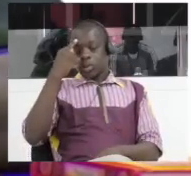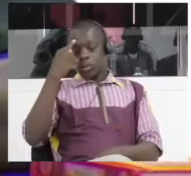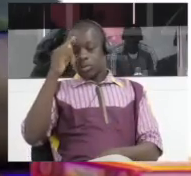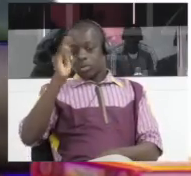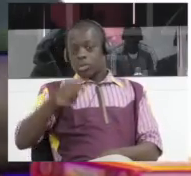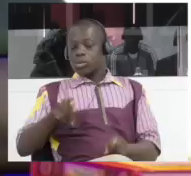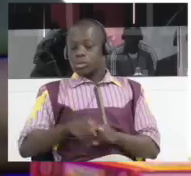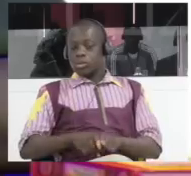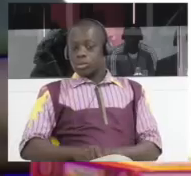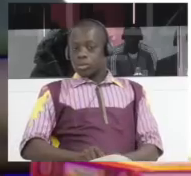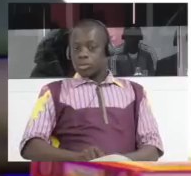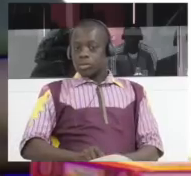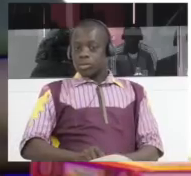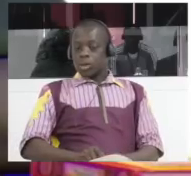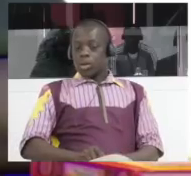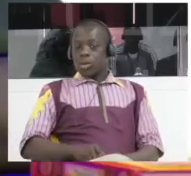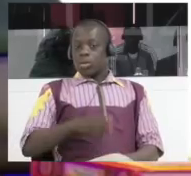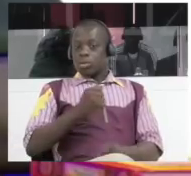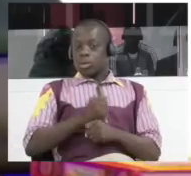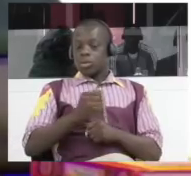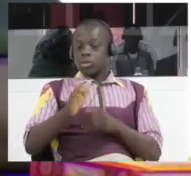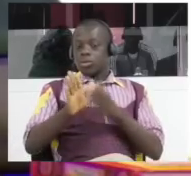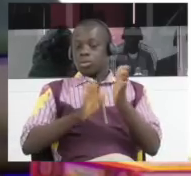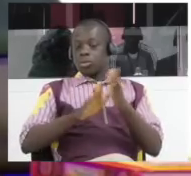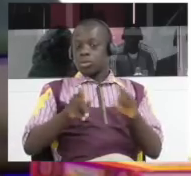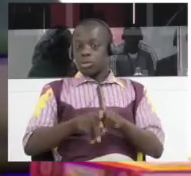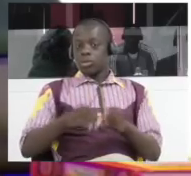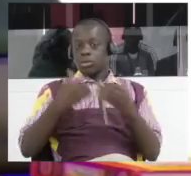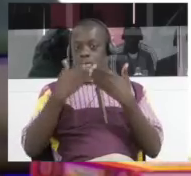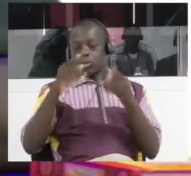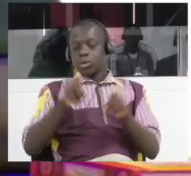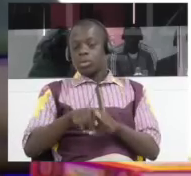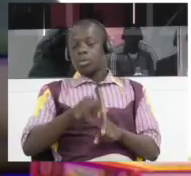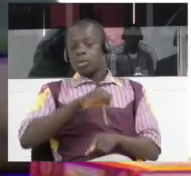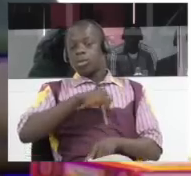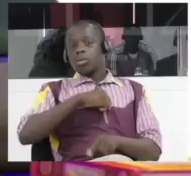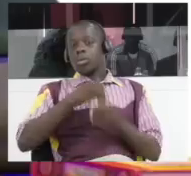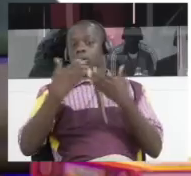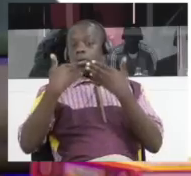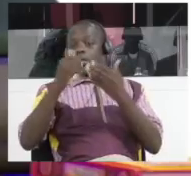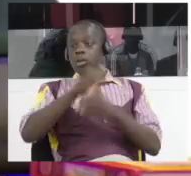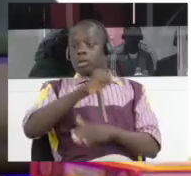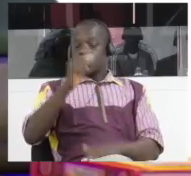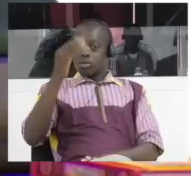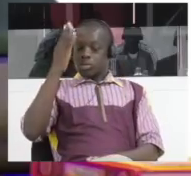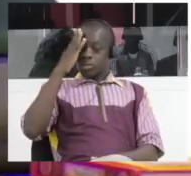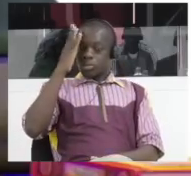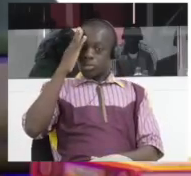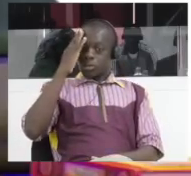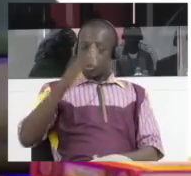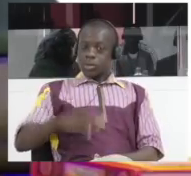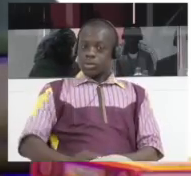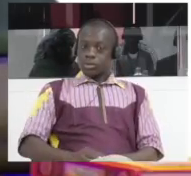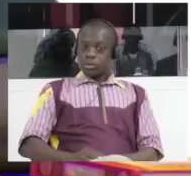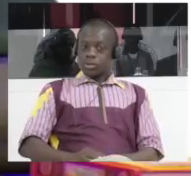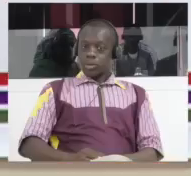to scale up the negotiation. And then I told him that it is our information and knowledge that there